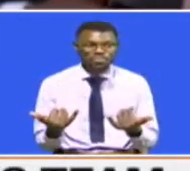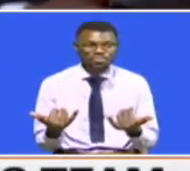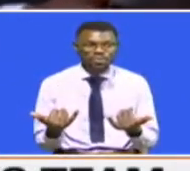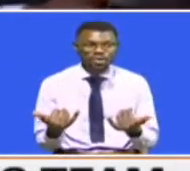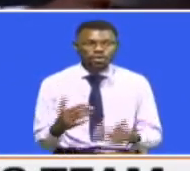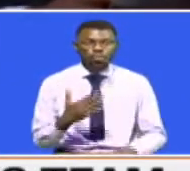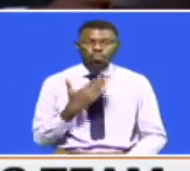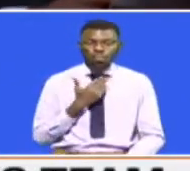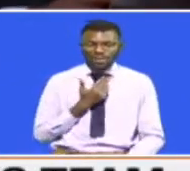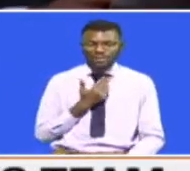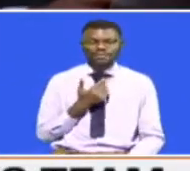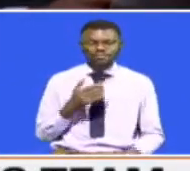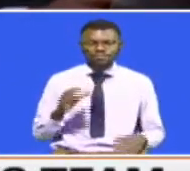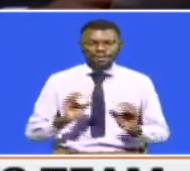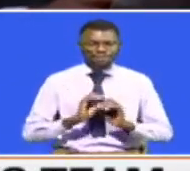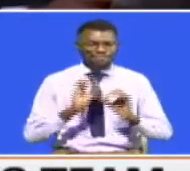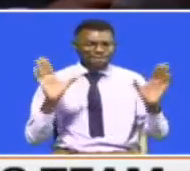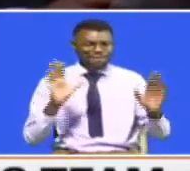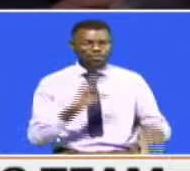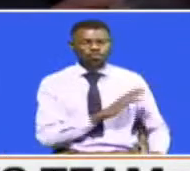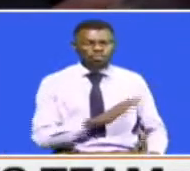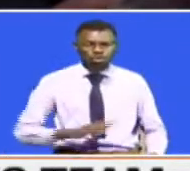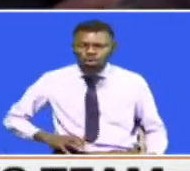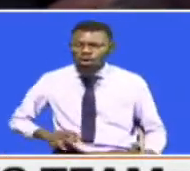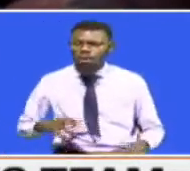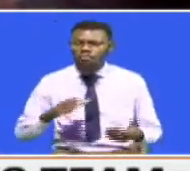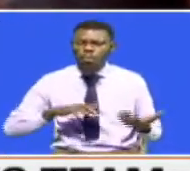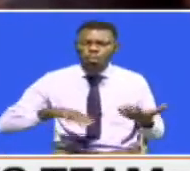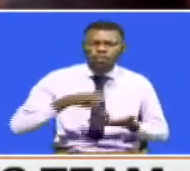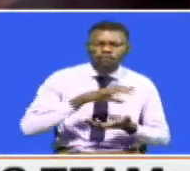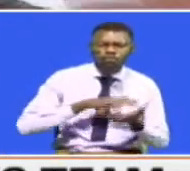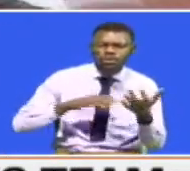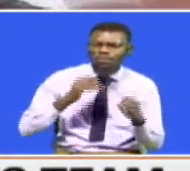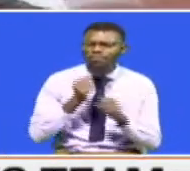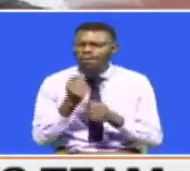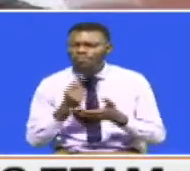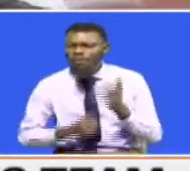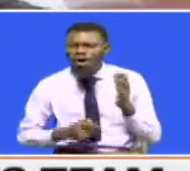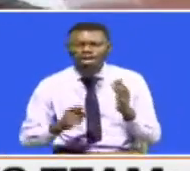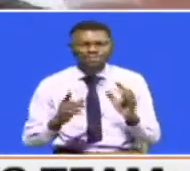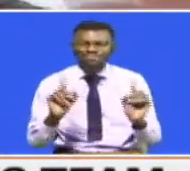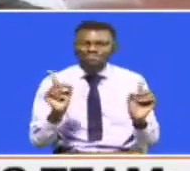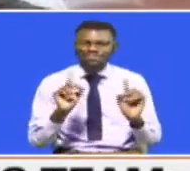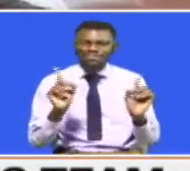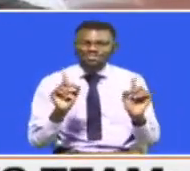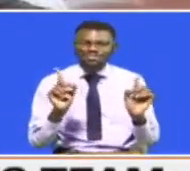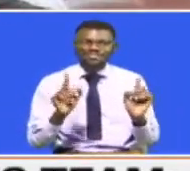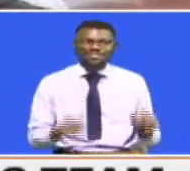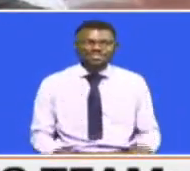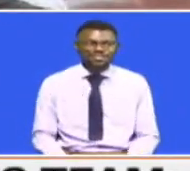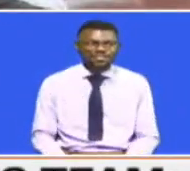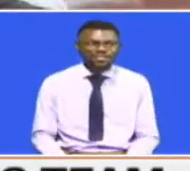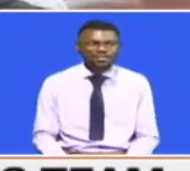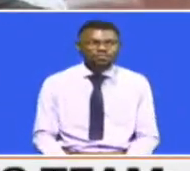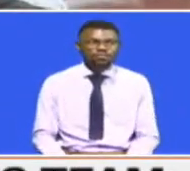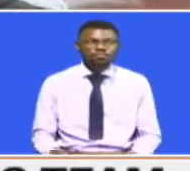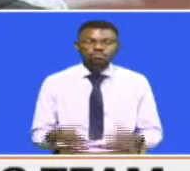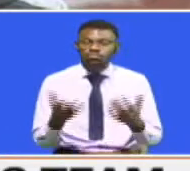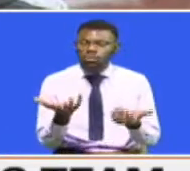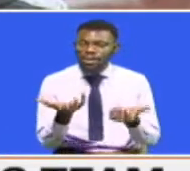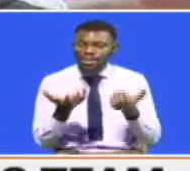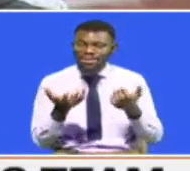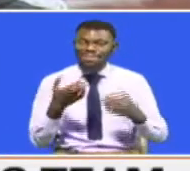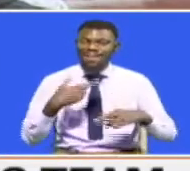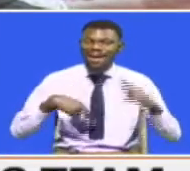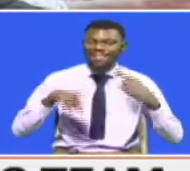the rest of the commission confused on who does what, who leads what. The legislature needs to review